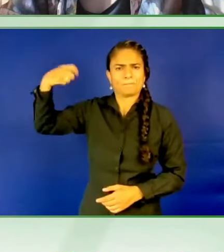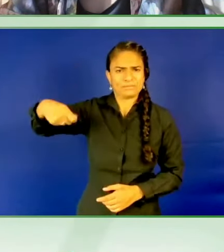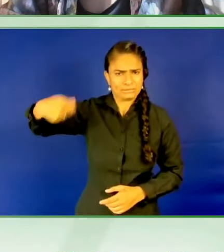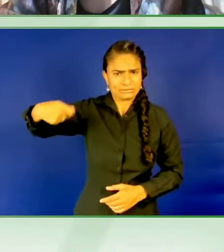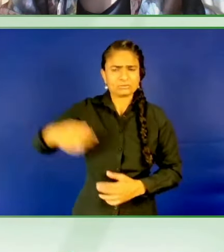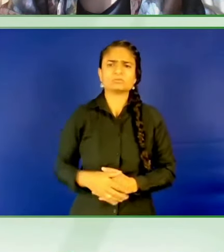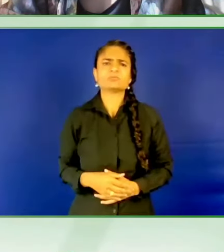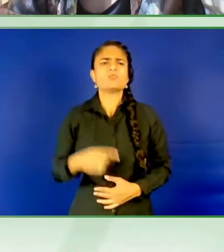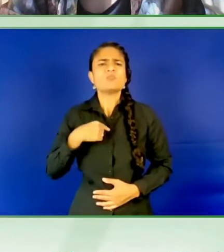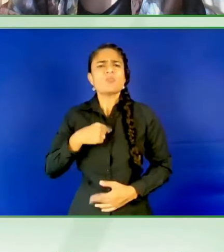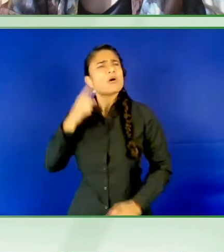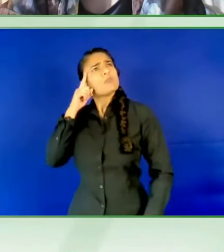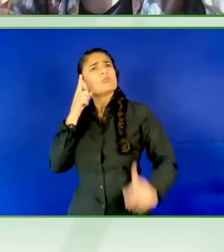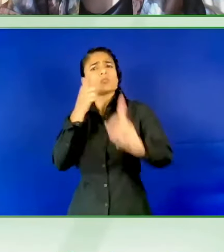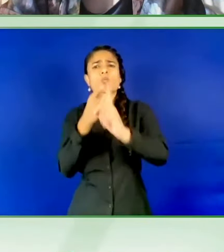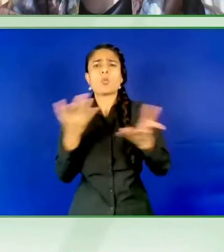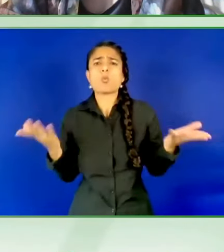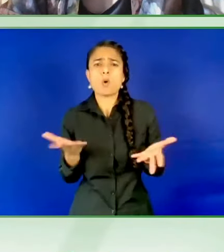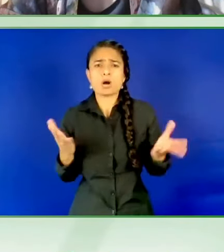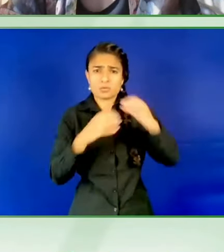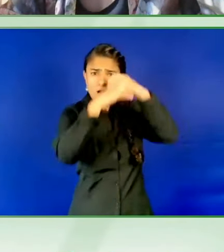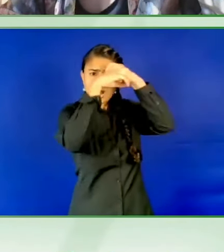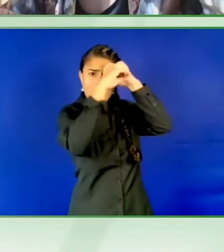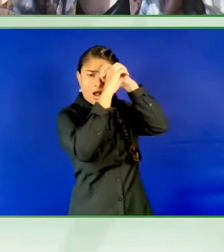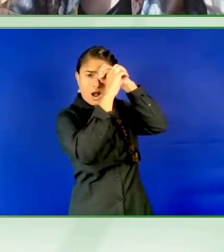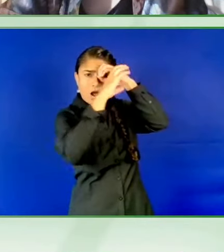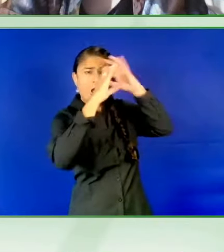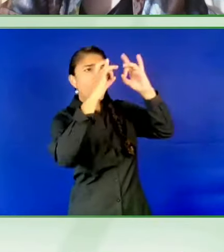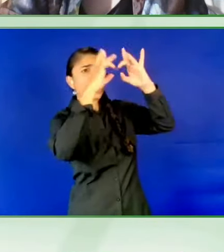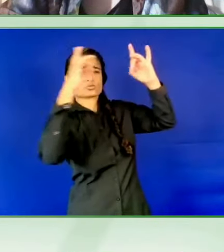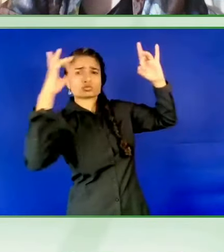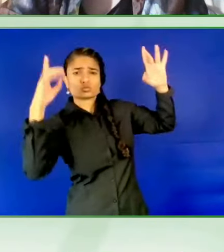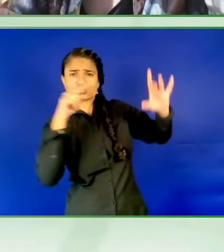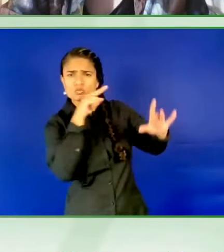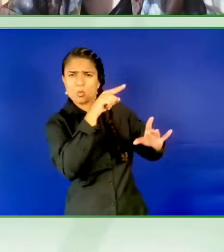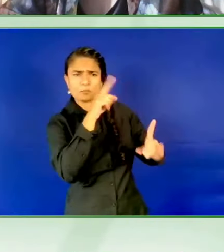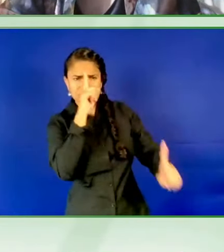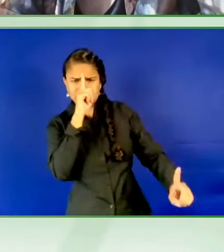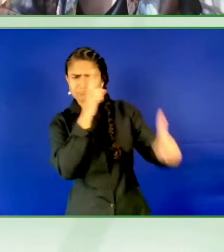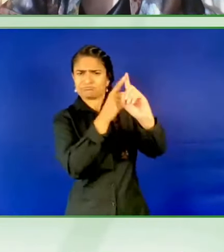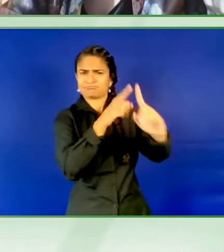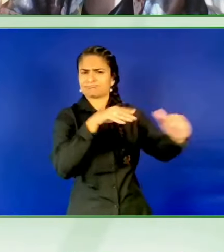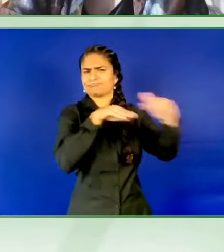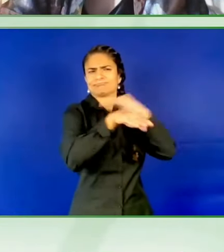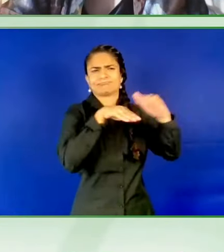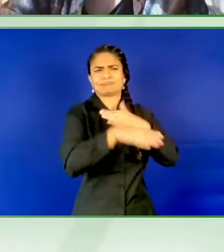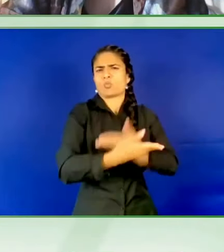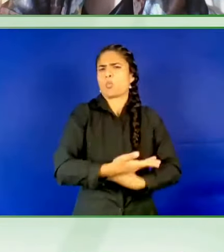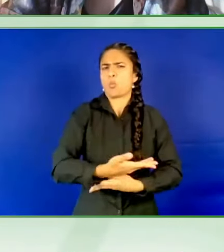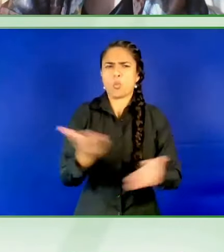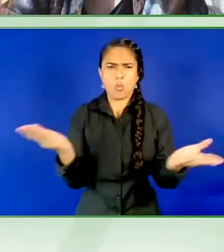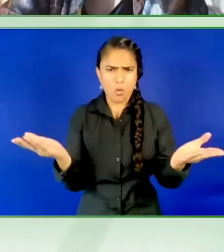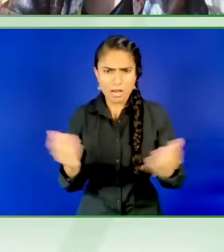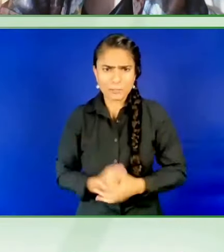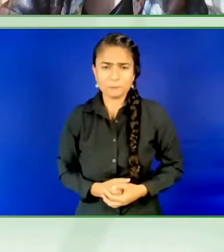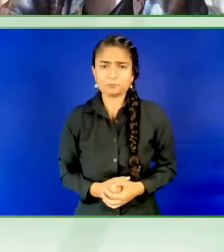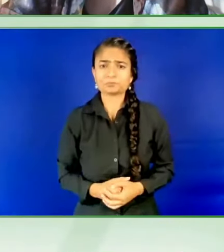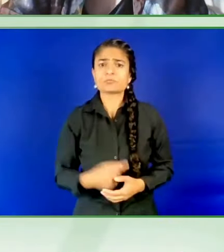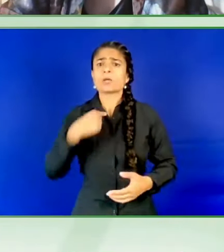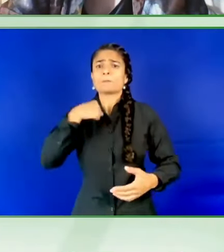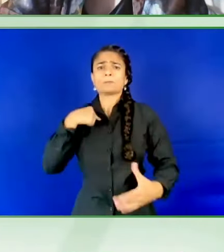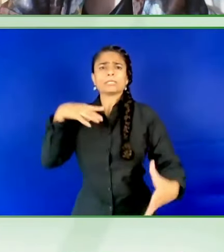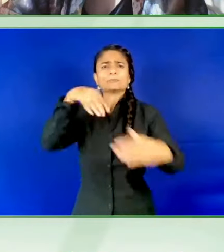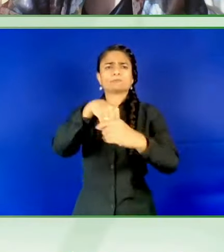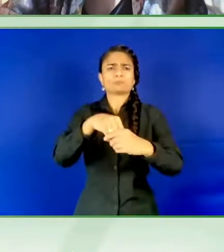So I would like to explain how I get involved in astronomy, inclusive astronomy, and it was thanks to the